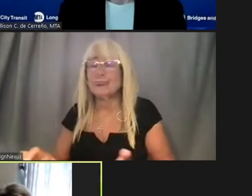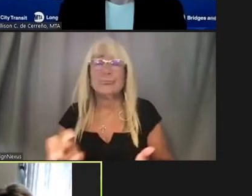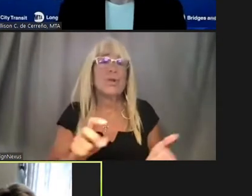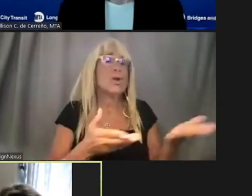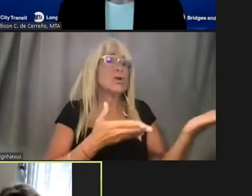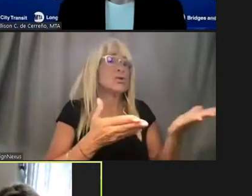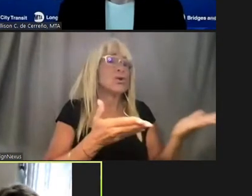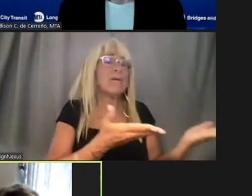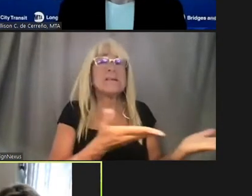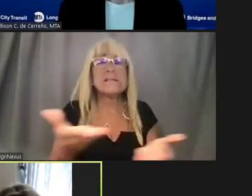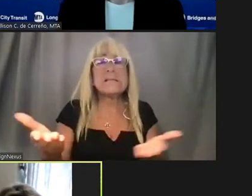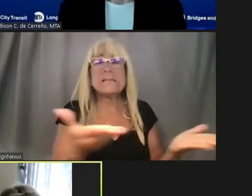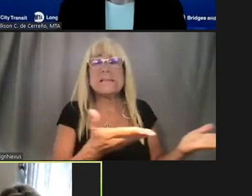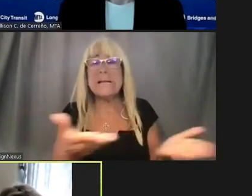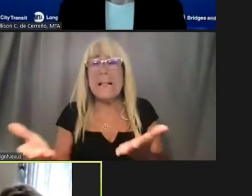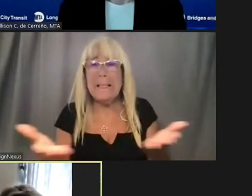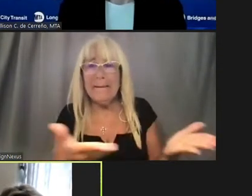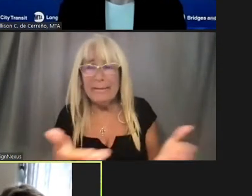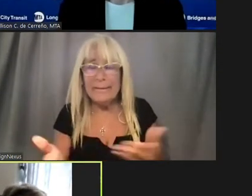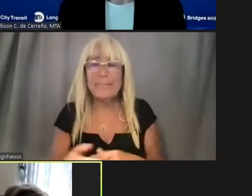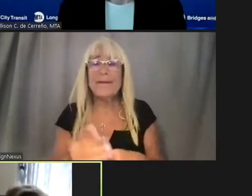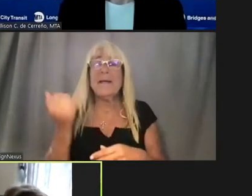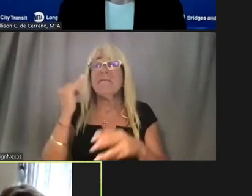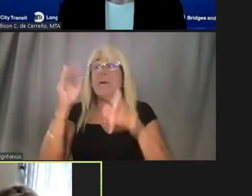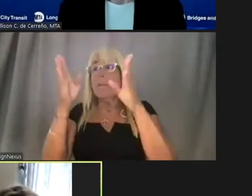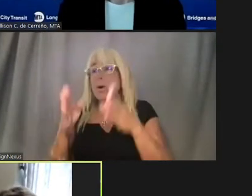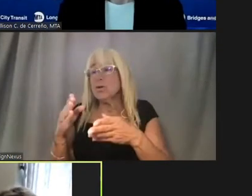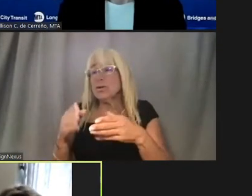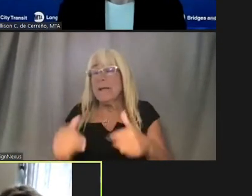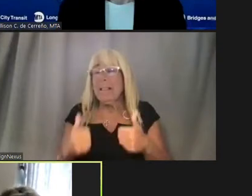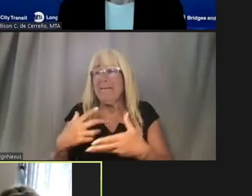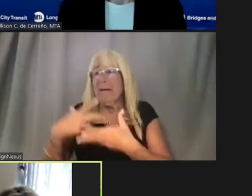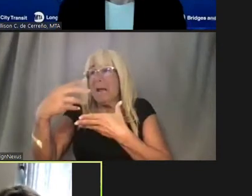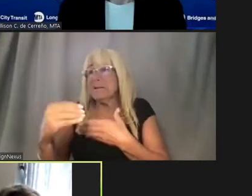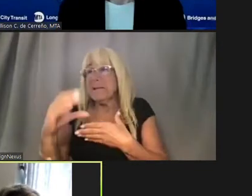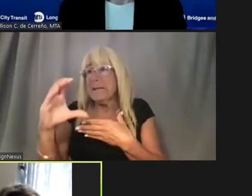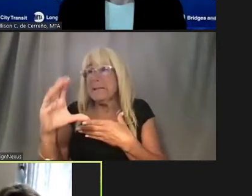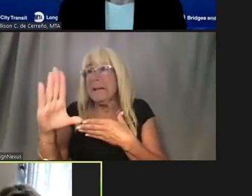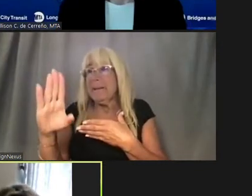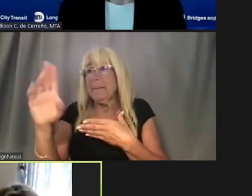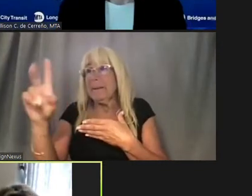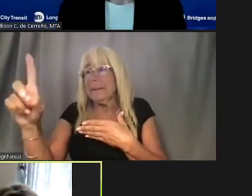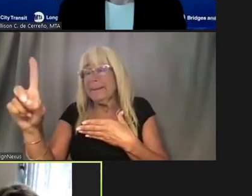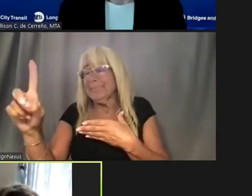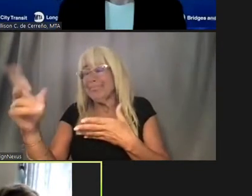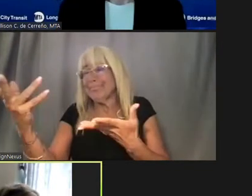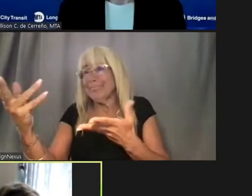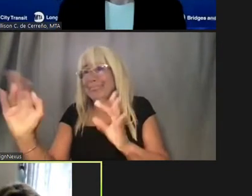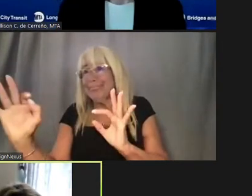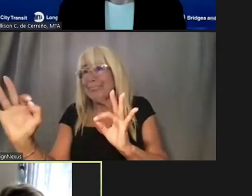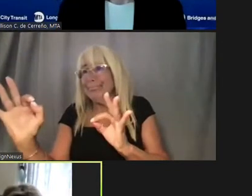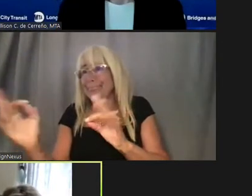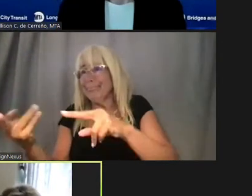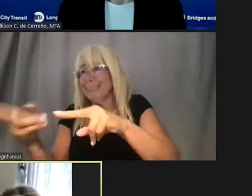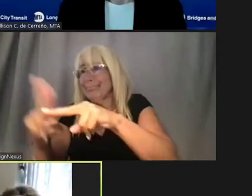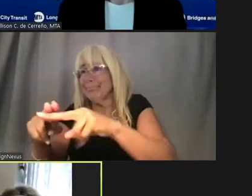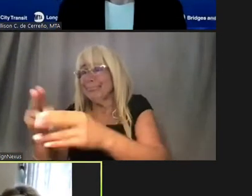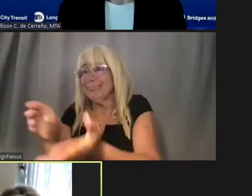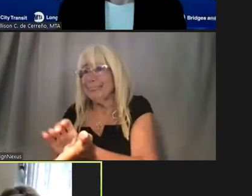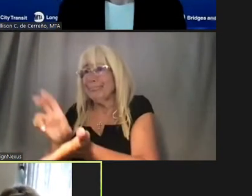Uptown or anywhere outside of the CBD the promised impact of the program on the environment is still